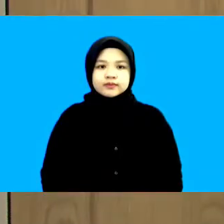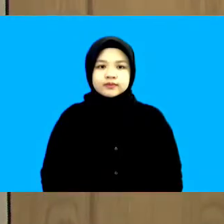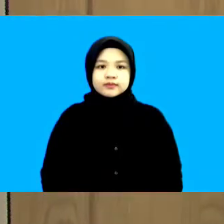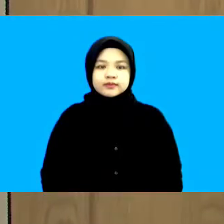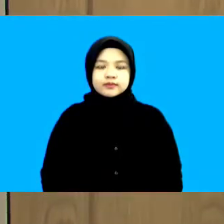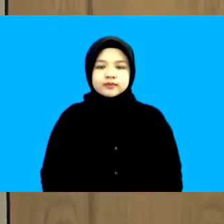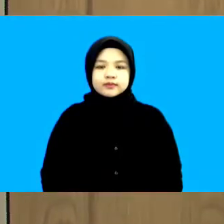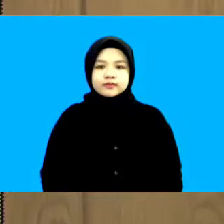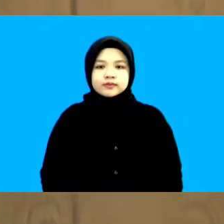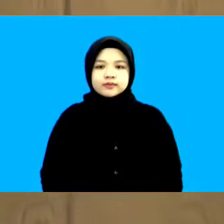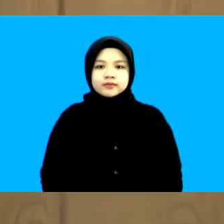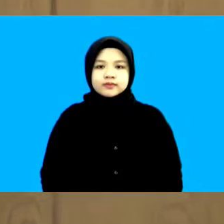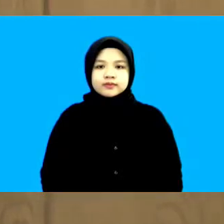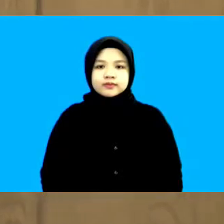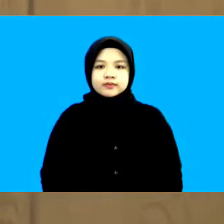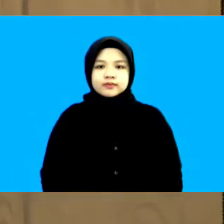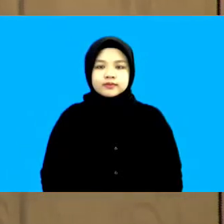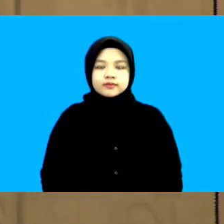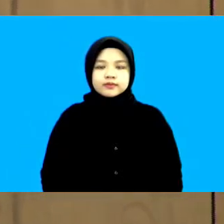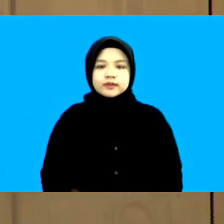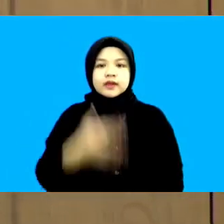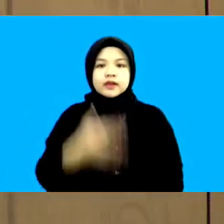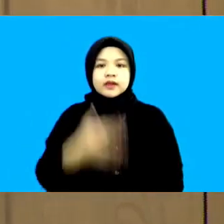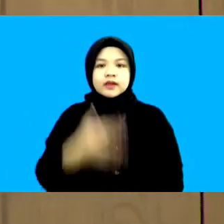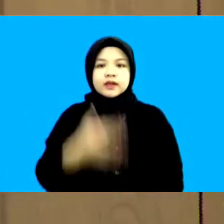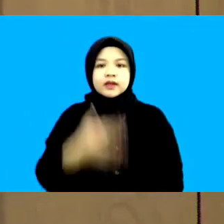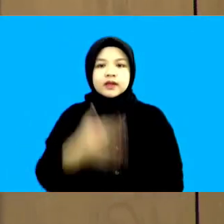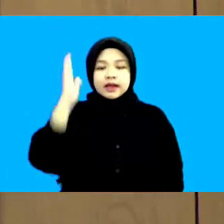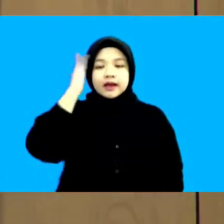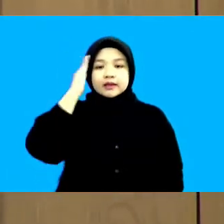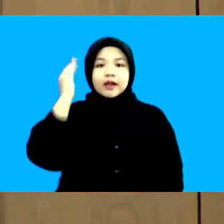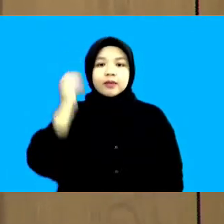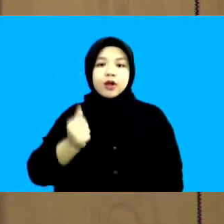Good afternoon. Assalamualaikum warahmatullahi wabarakatuh.